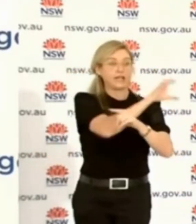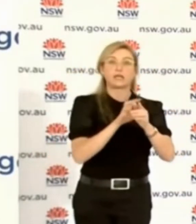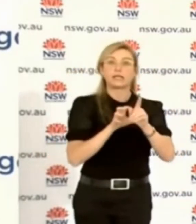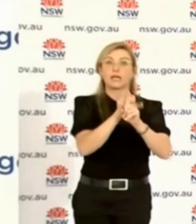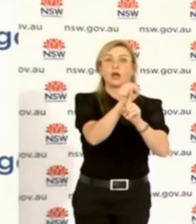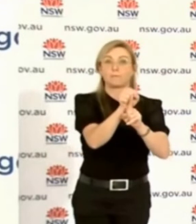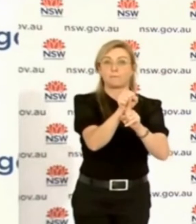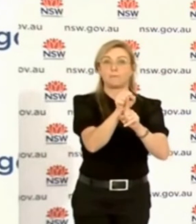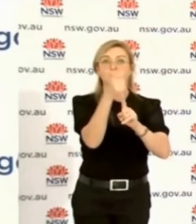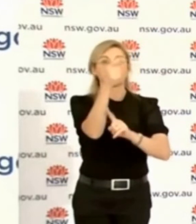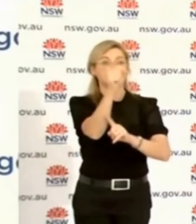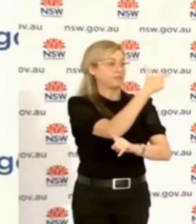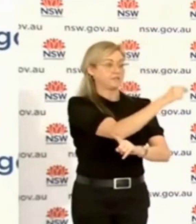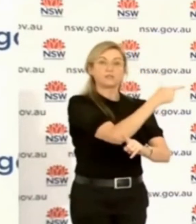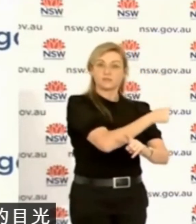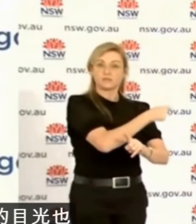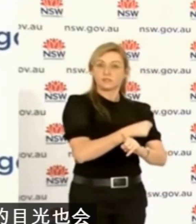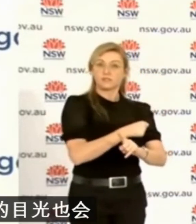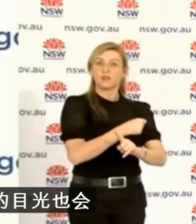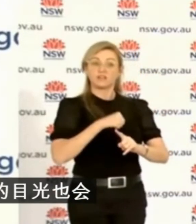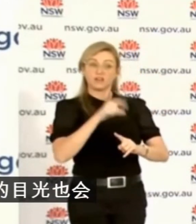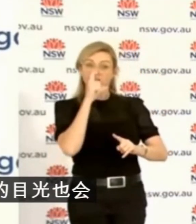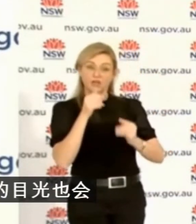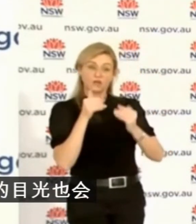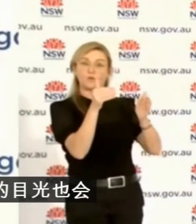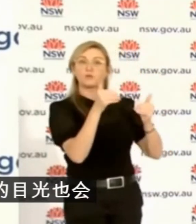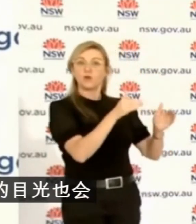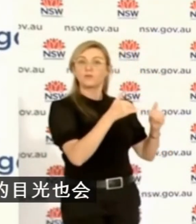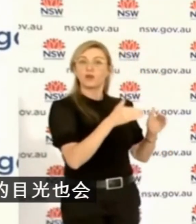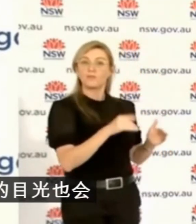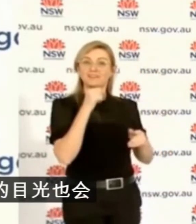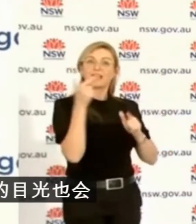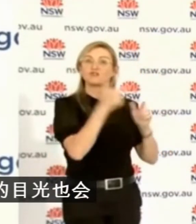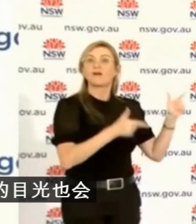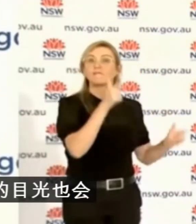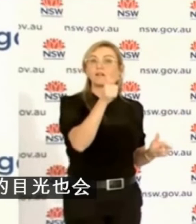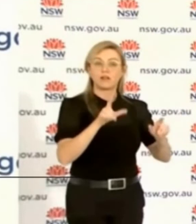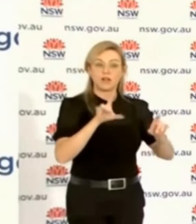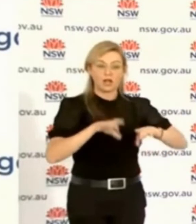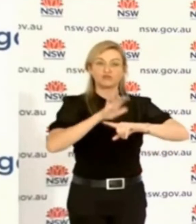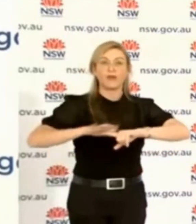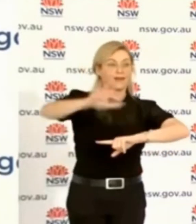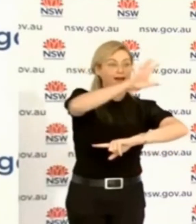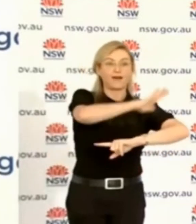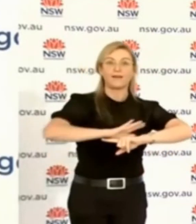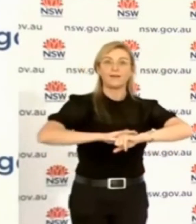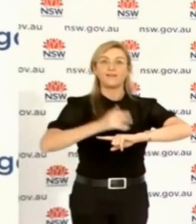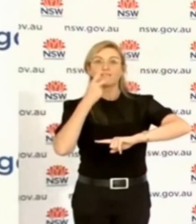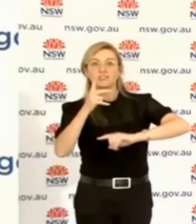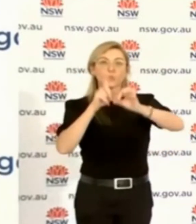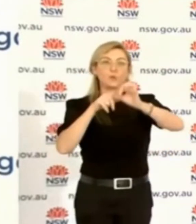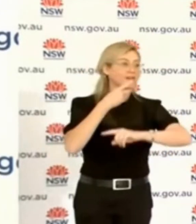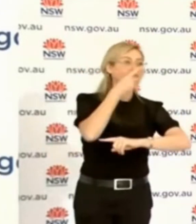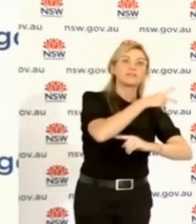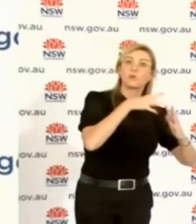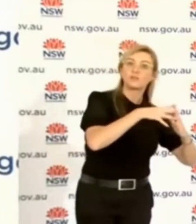any internal borders in Australia, and that our eye will be towards international travel as well. And I want to make that point very clear. So I